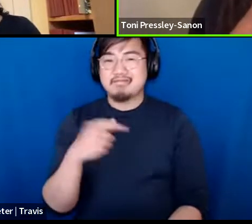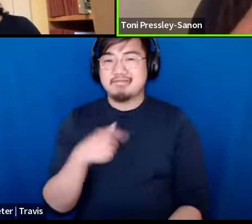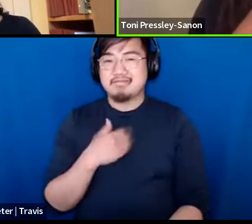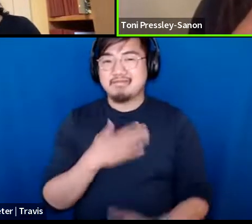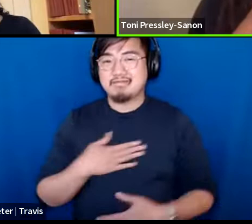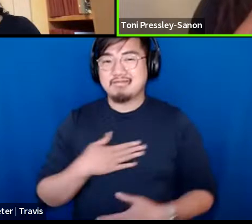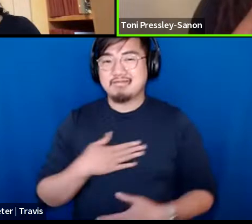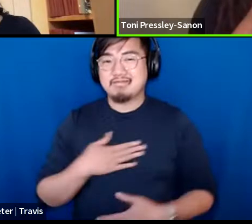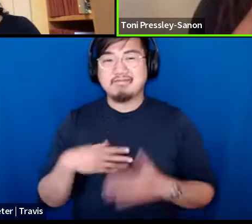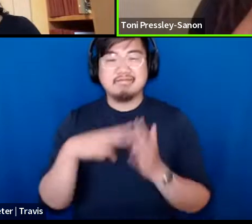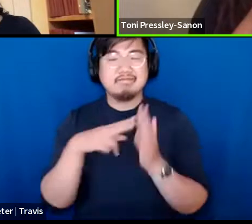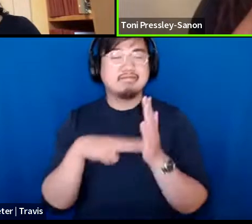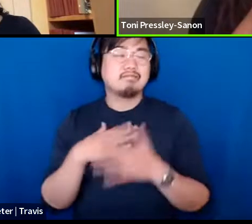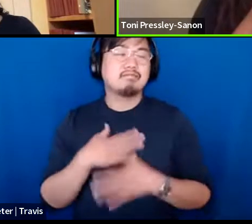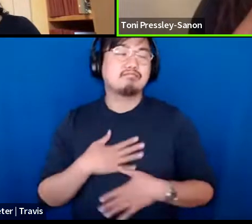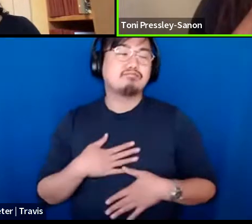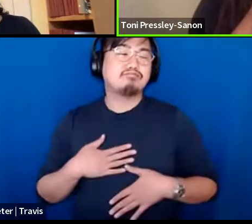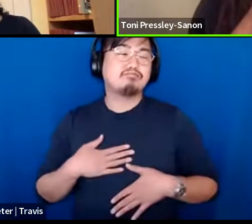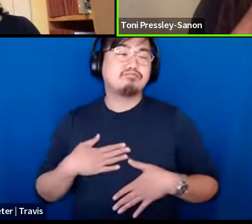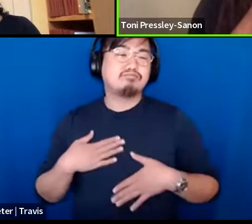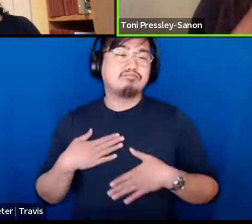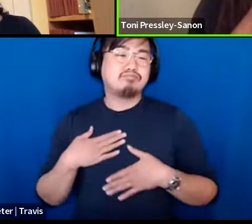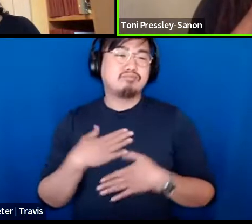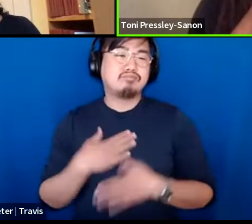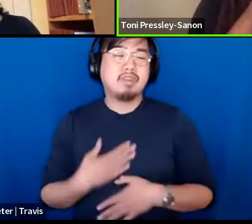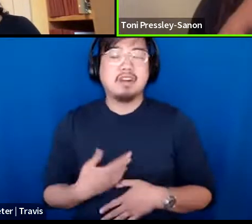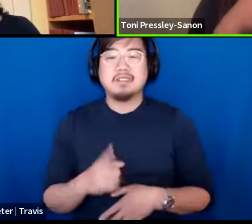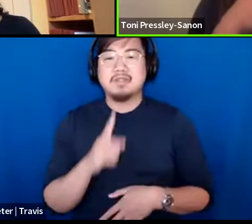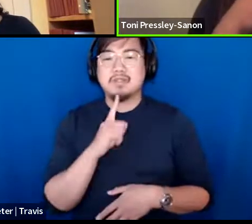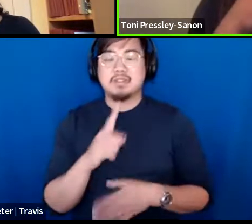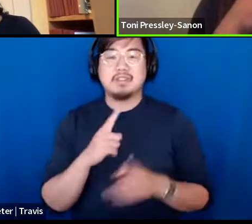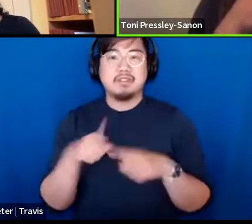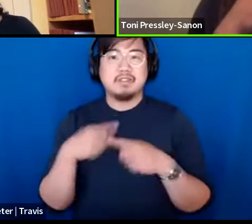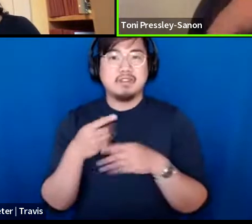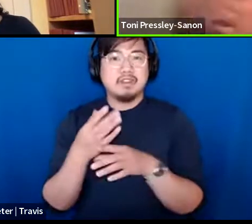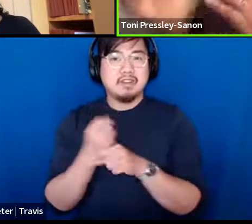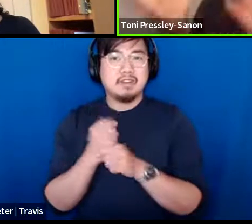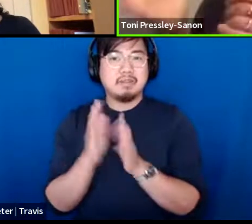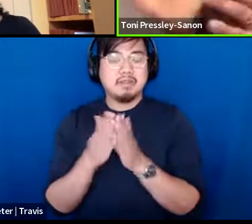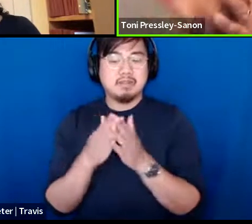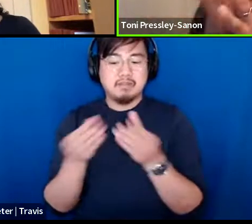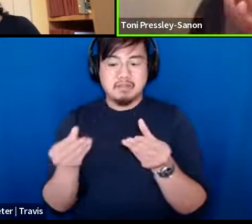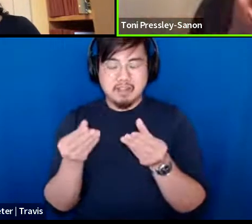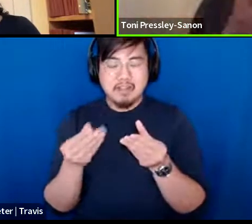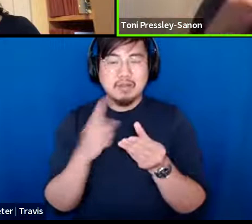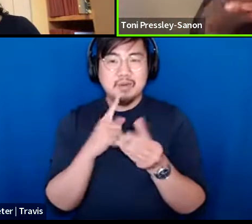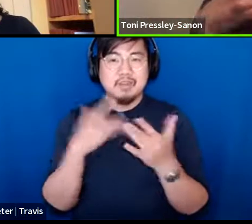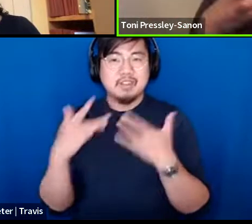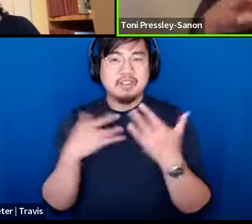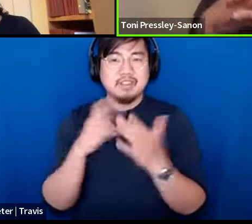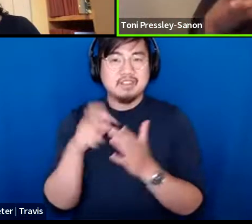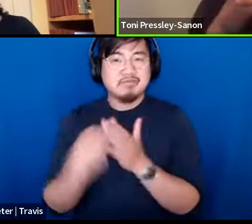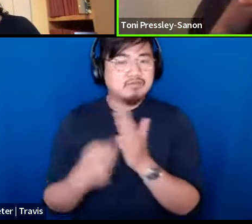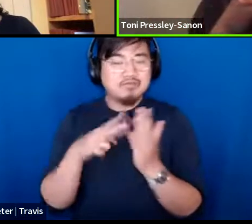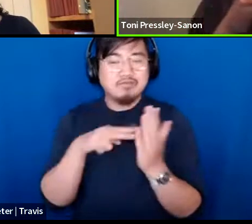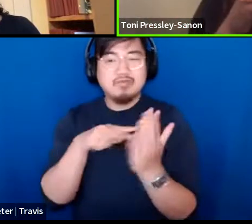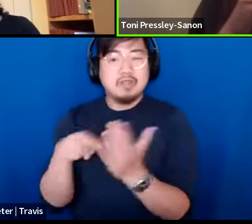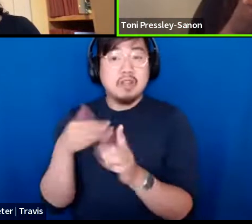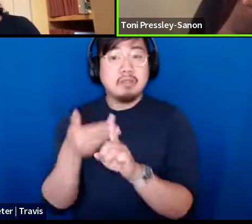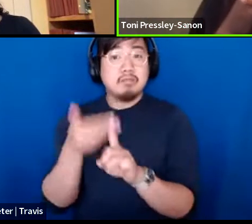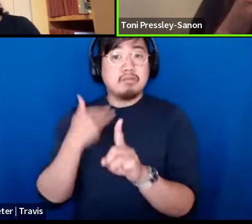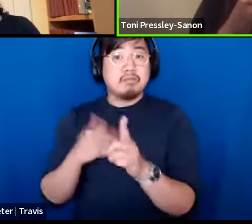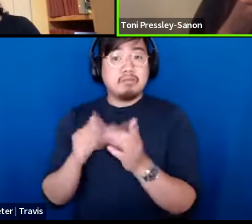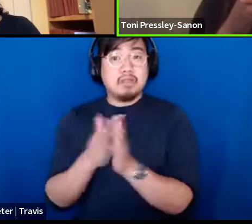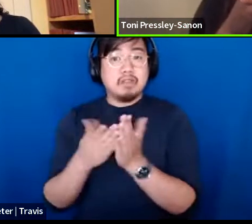read it. I couldn't wait to dive into it. Yeah, I had the book actually came out, I had the pleasure of